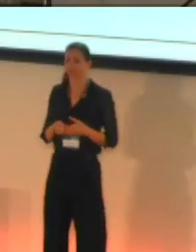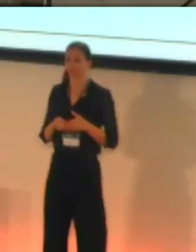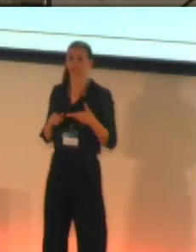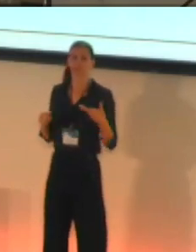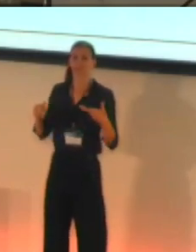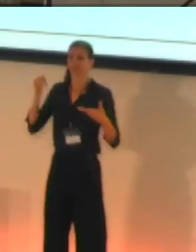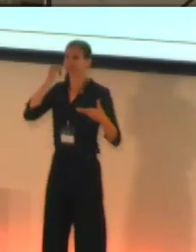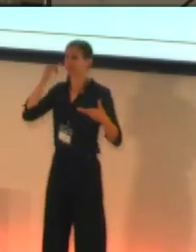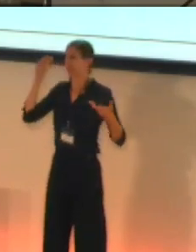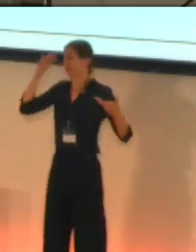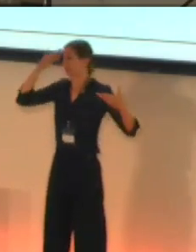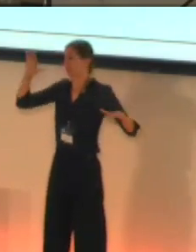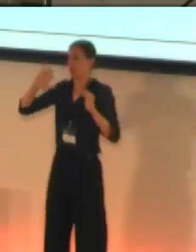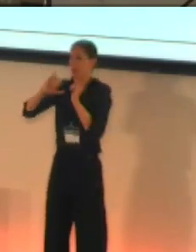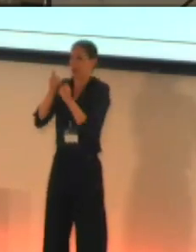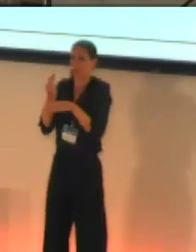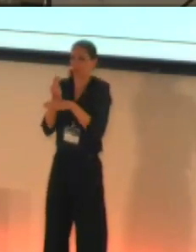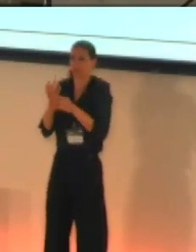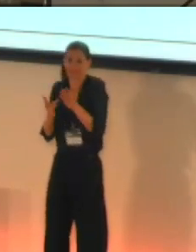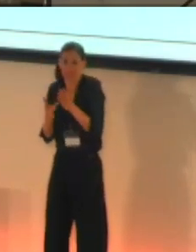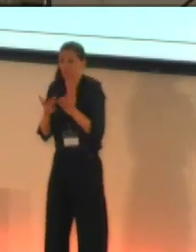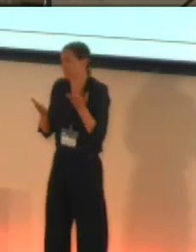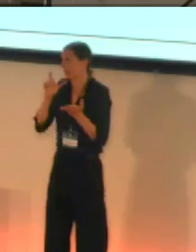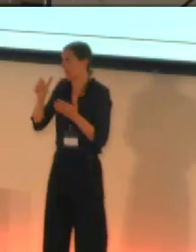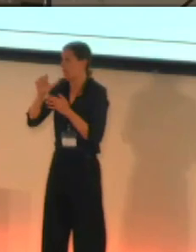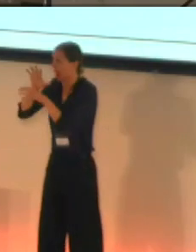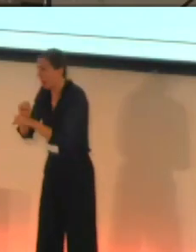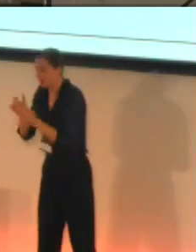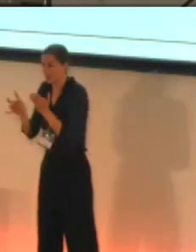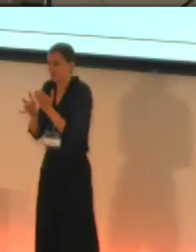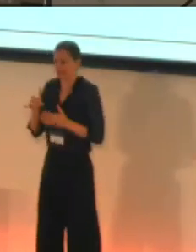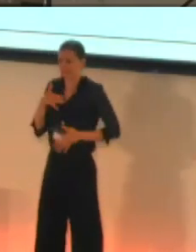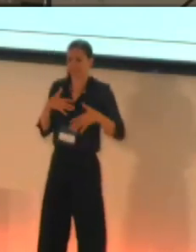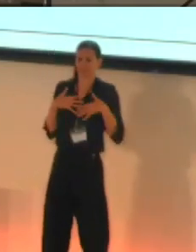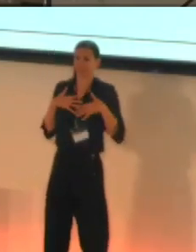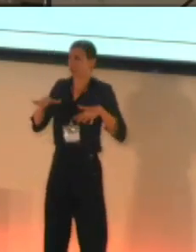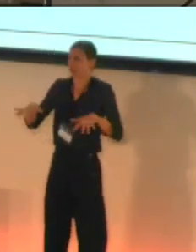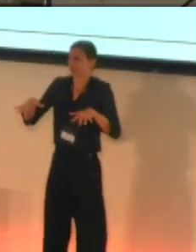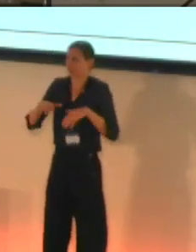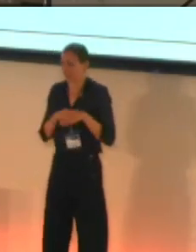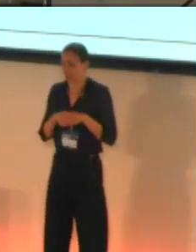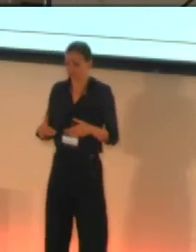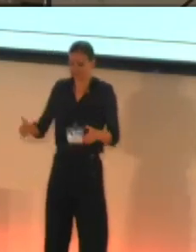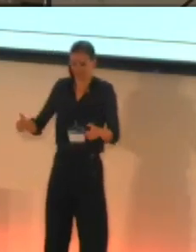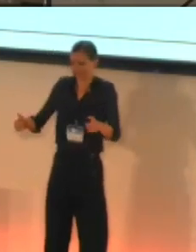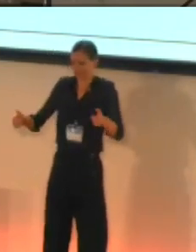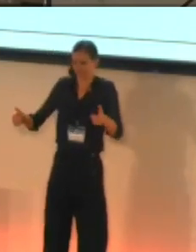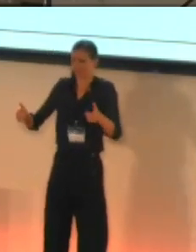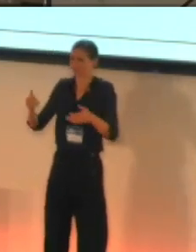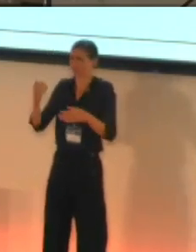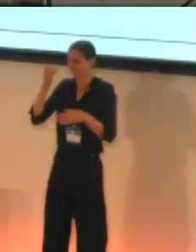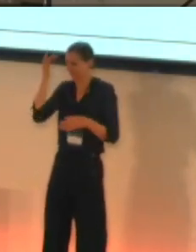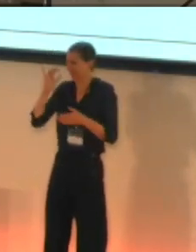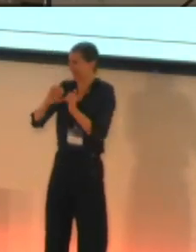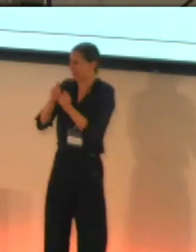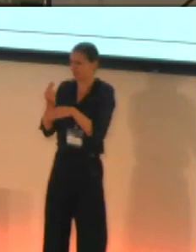very unfamiliar with technology or weren't as comfortable with technology. They were nervous about it, nervous about forgetting what the controls were and not being able to have some